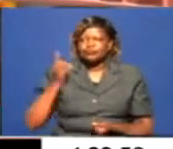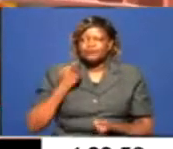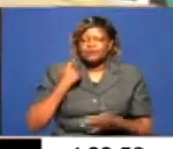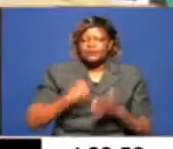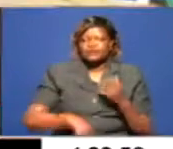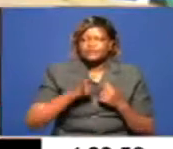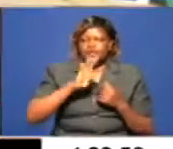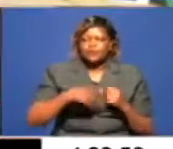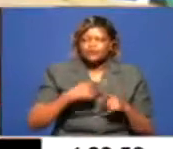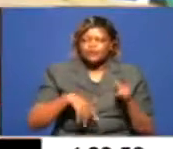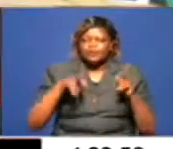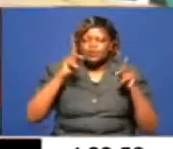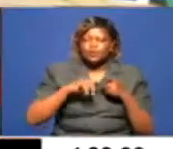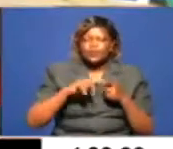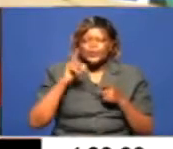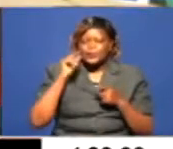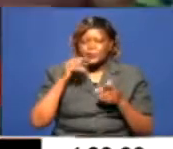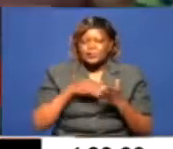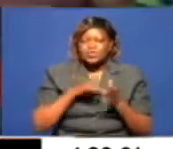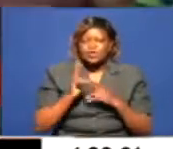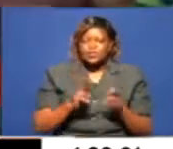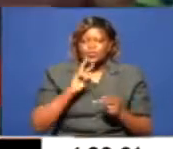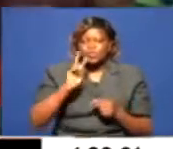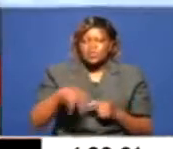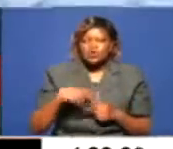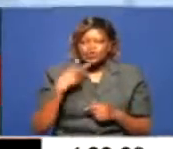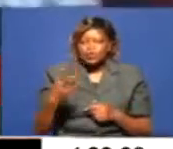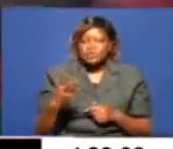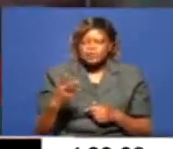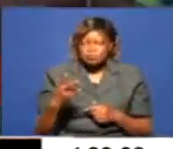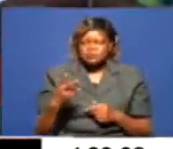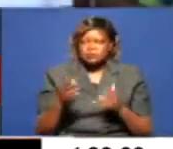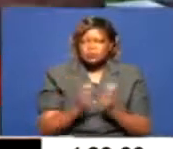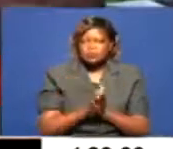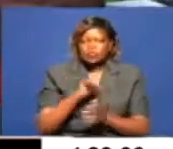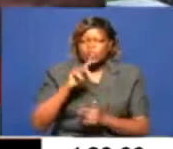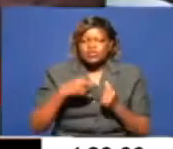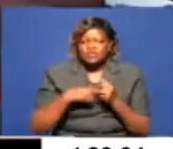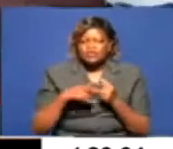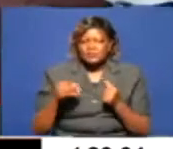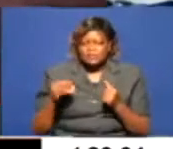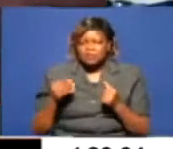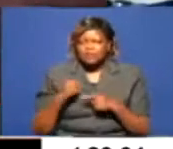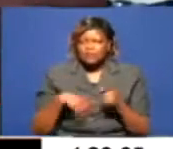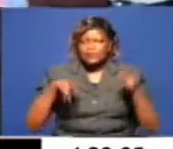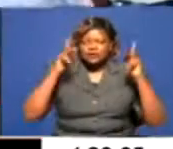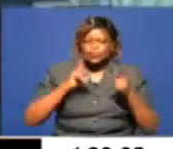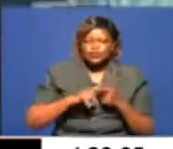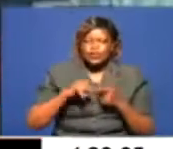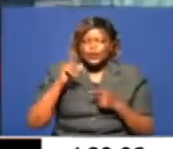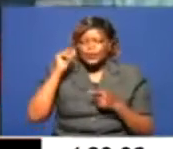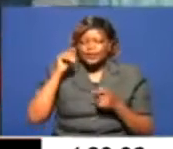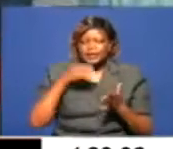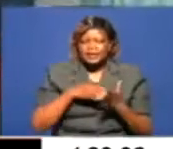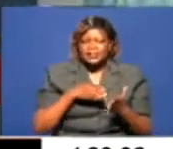from Kisumu to Mombasa against the normal 2,200 shillings and 1,700 shillings from Kisumu to Mombasa against the